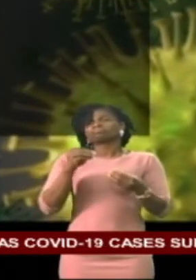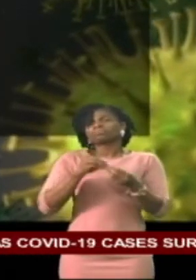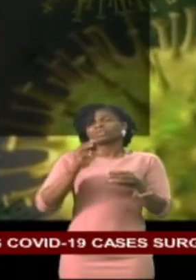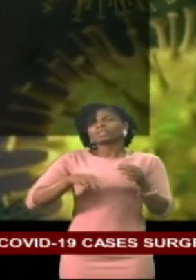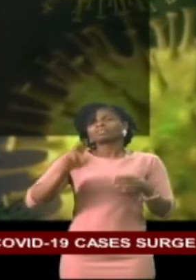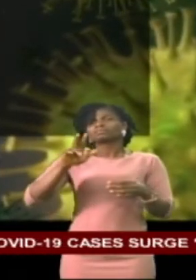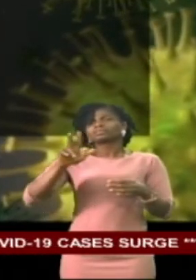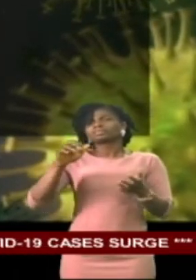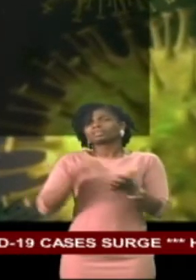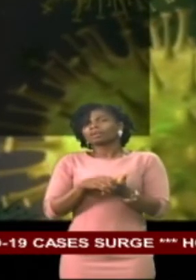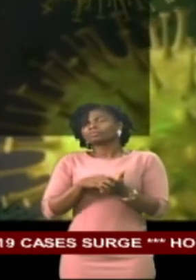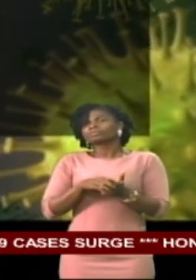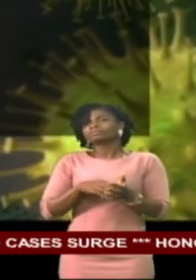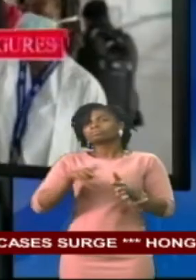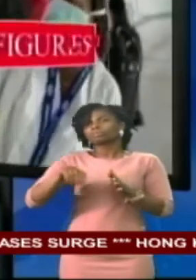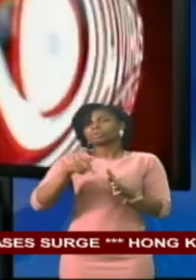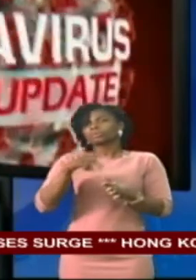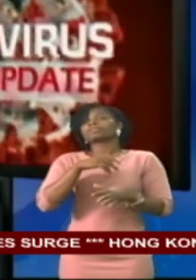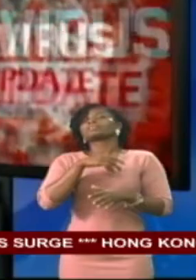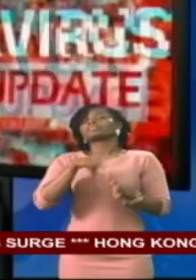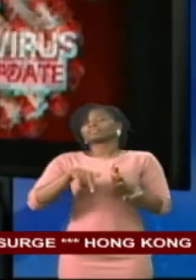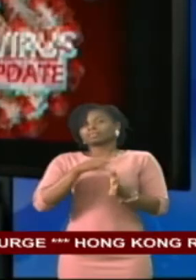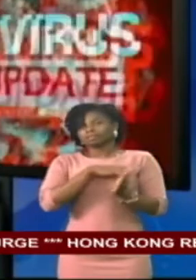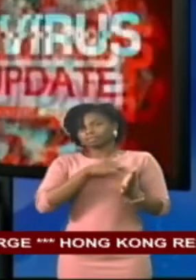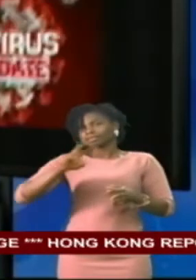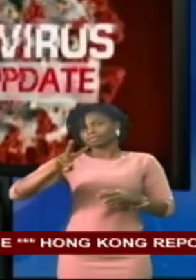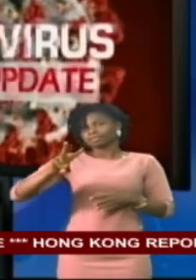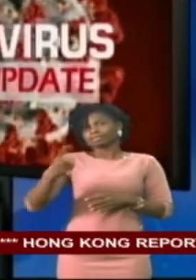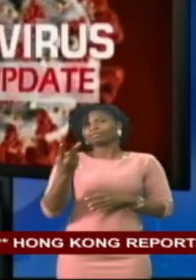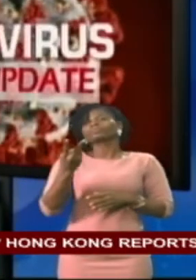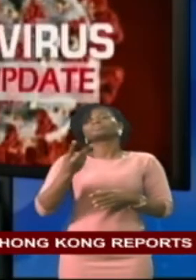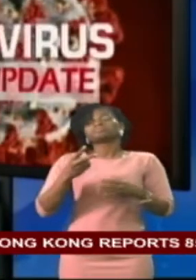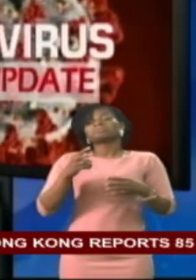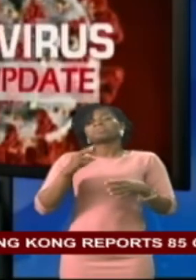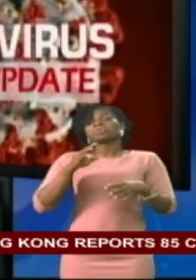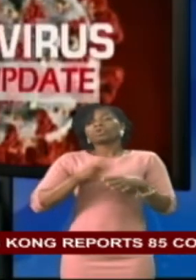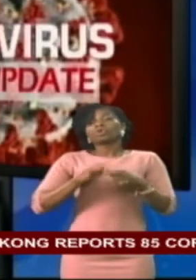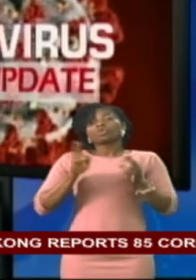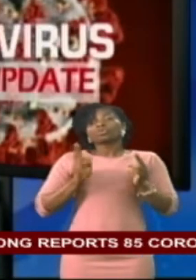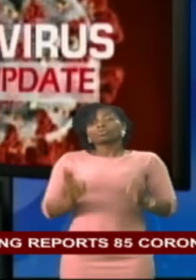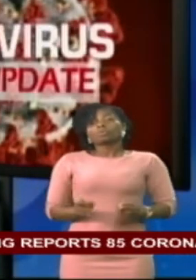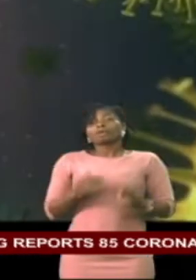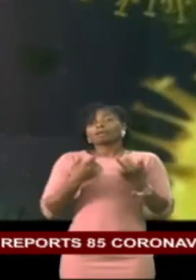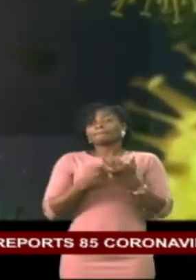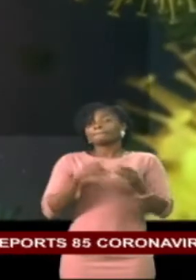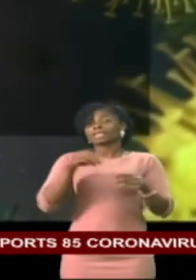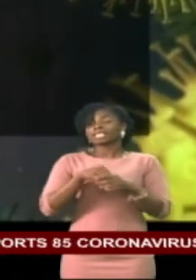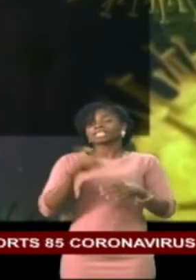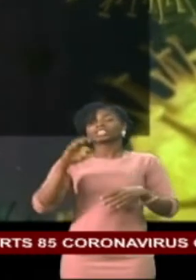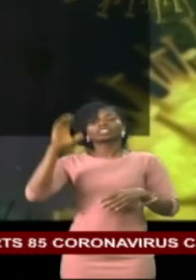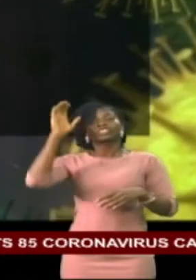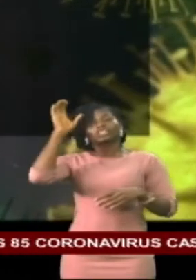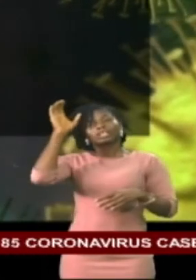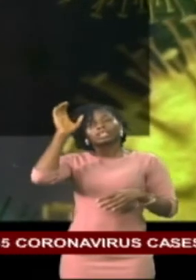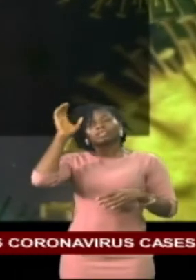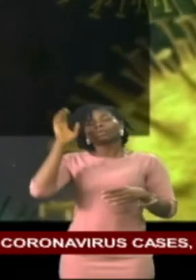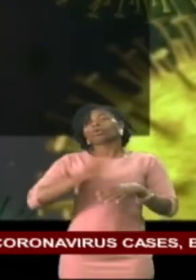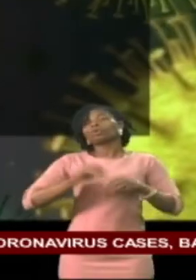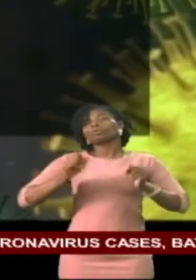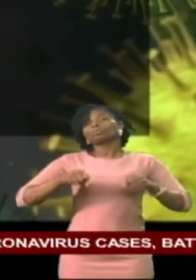primary and secondary contacts. In the meantime, clinical trials on humans have begun in China for a potential